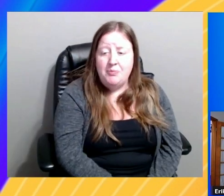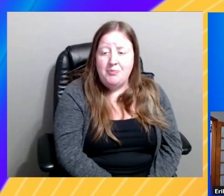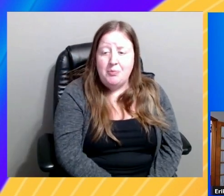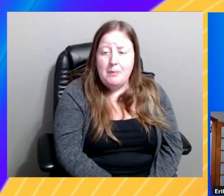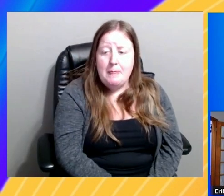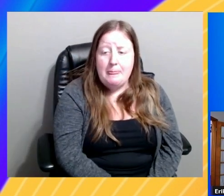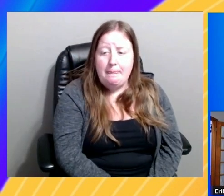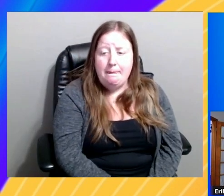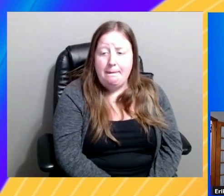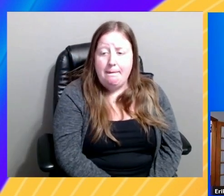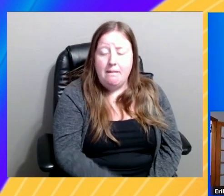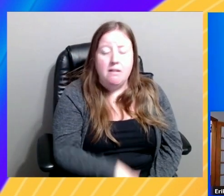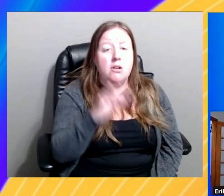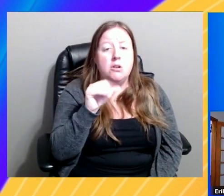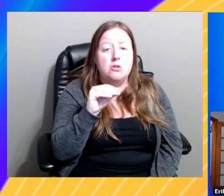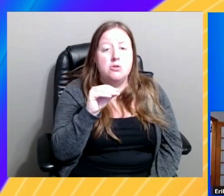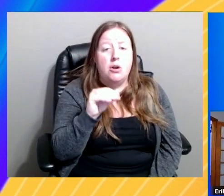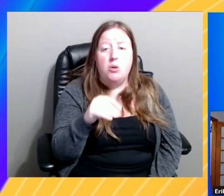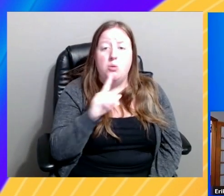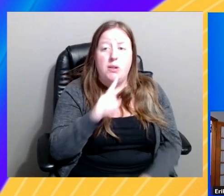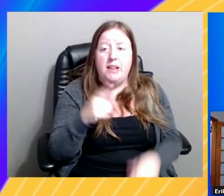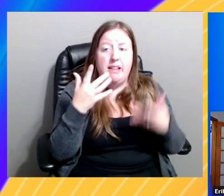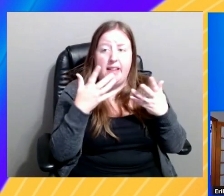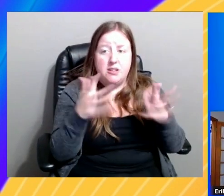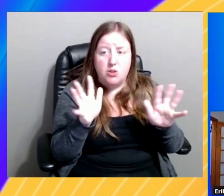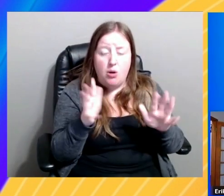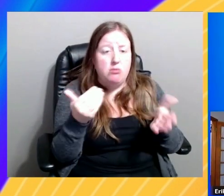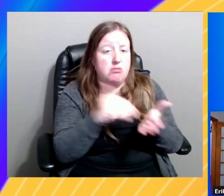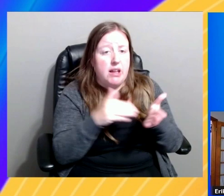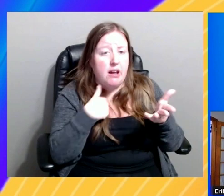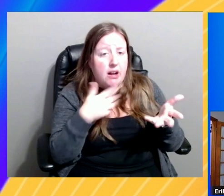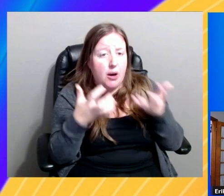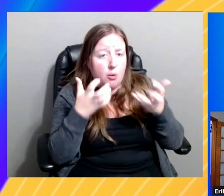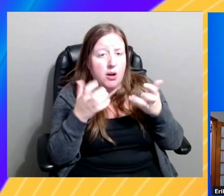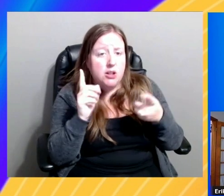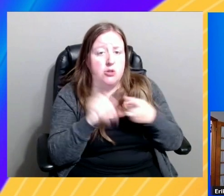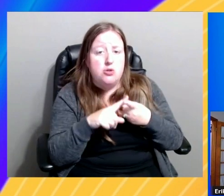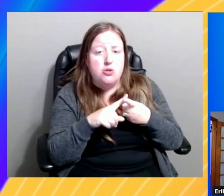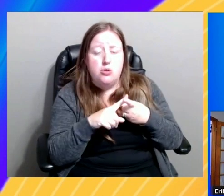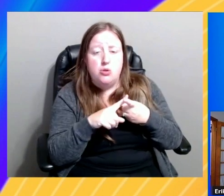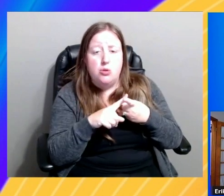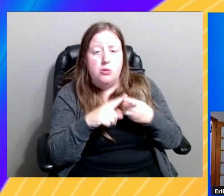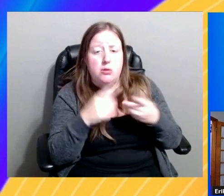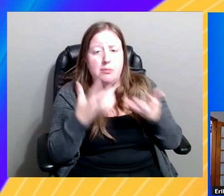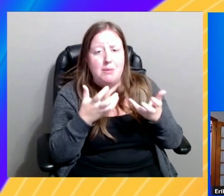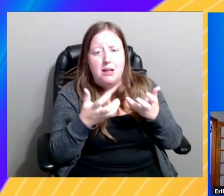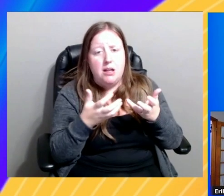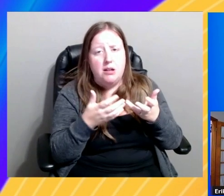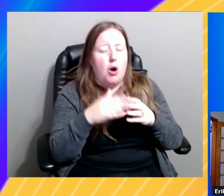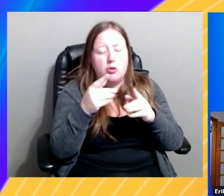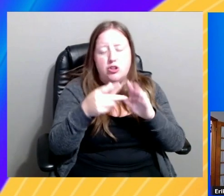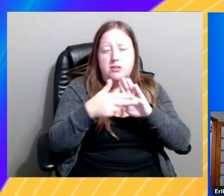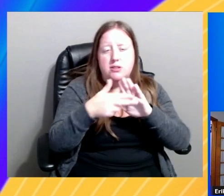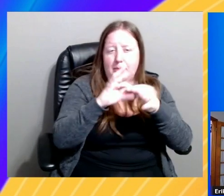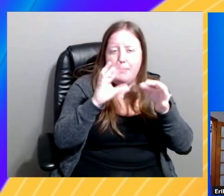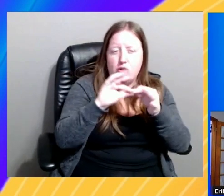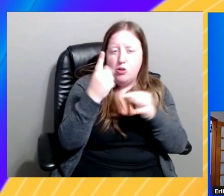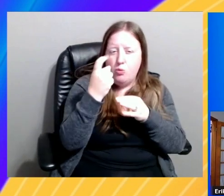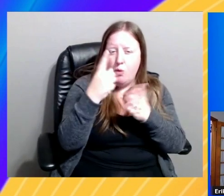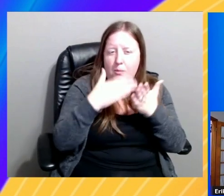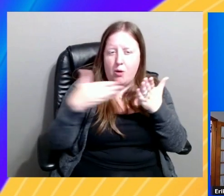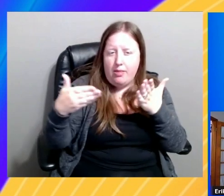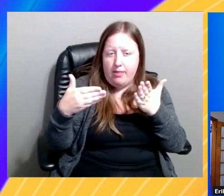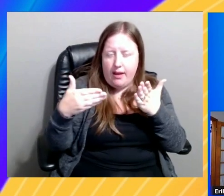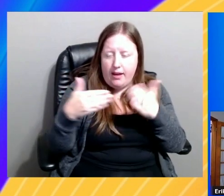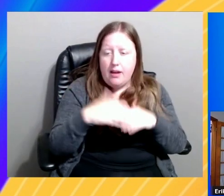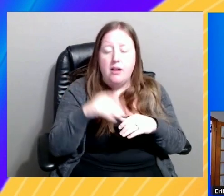So that'll really be it. Again, I just want to probably just highlight one last thing, which would be this workshop, which is going